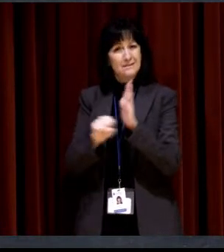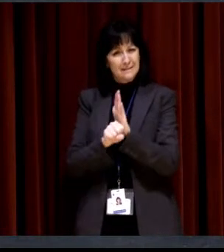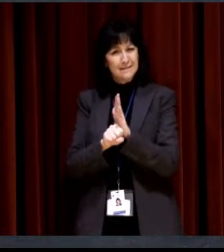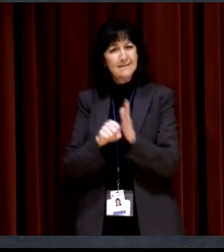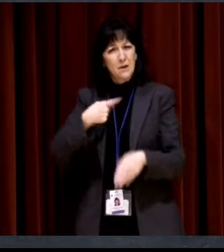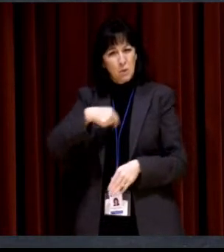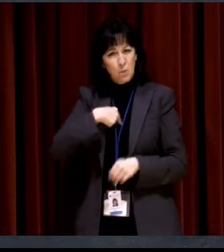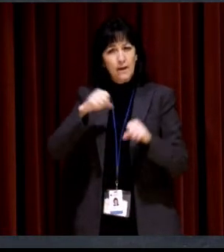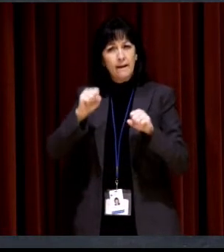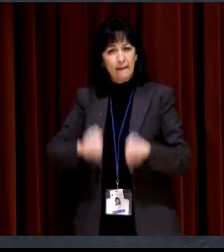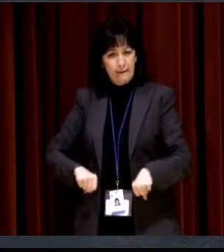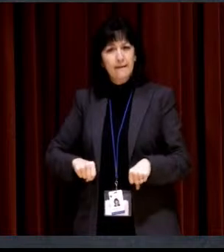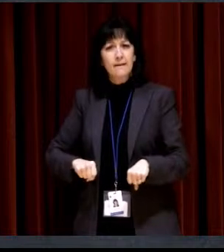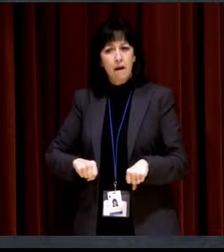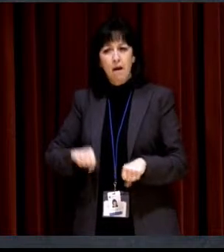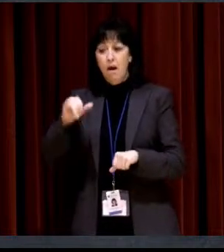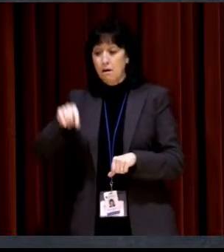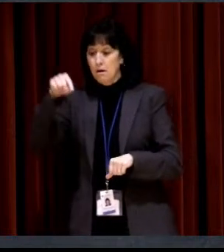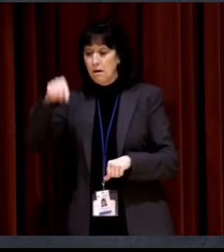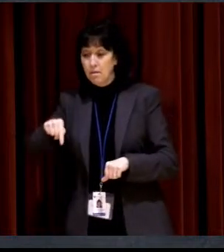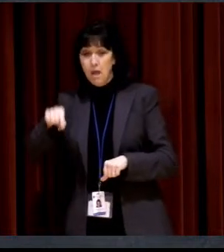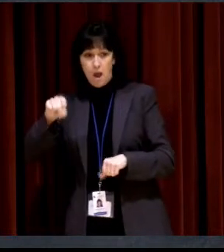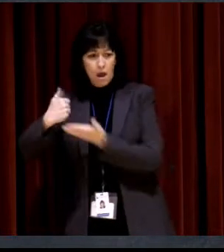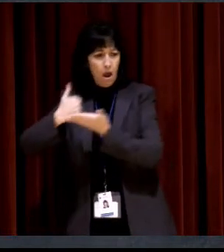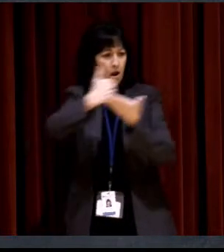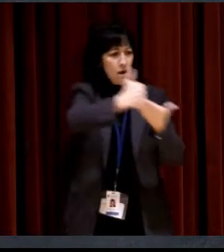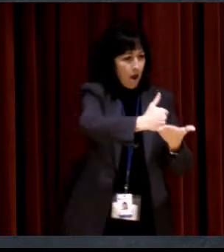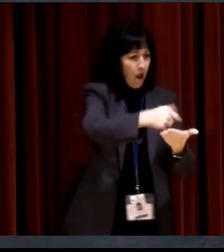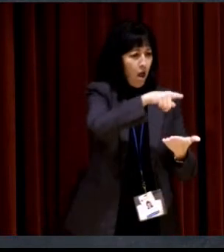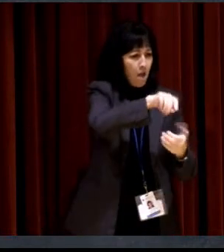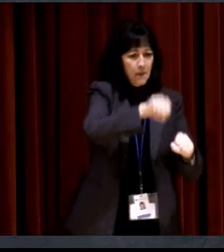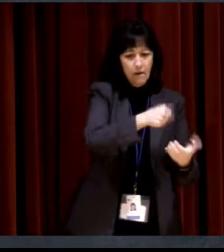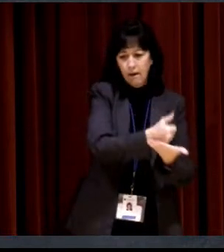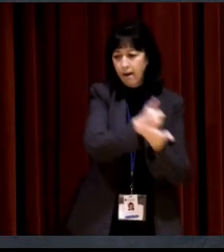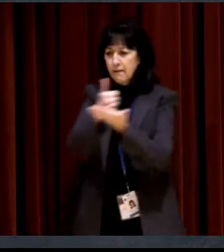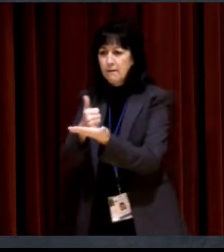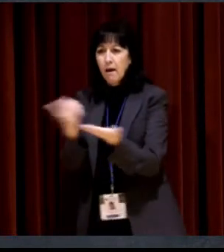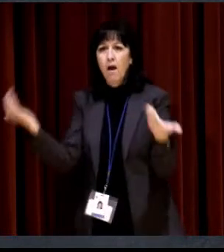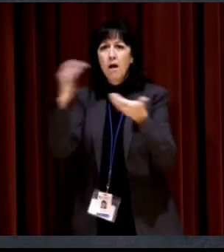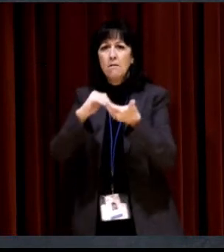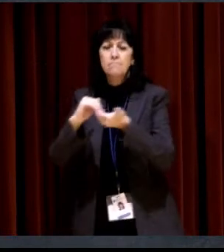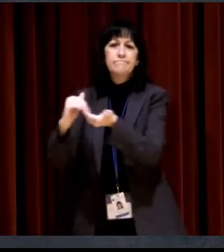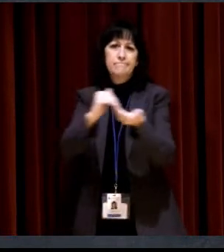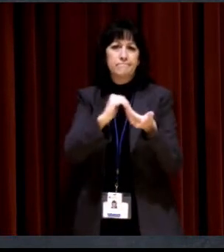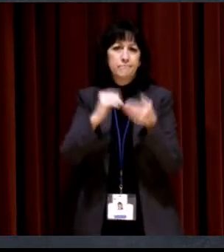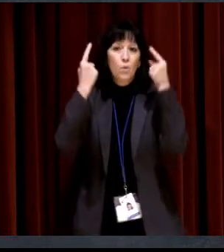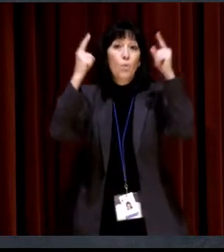just always be thinking innovatively about ways to accomplish our goals.